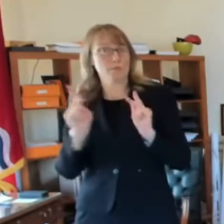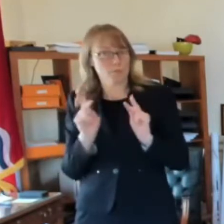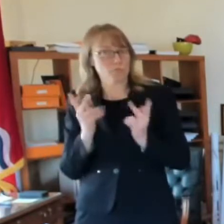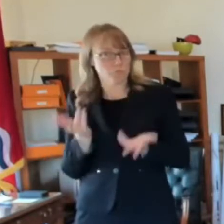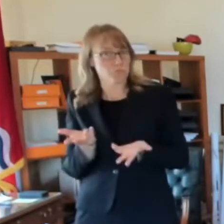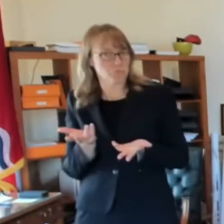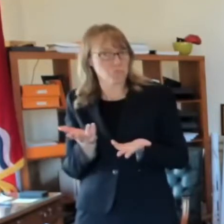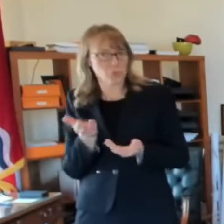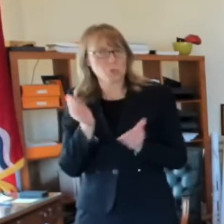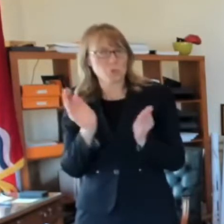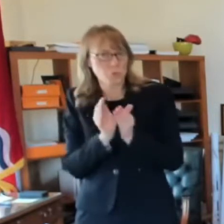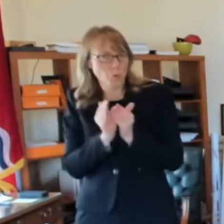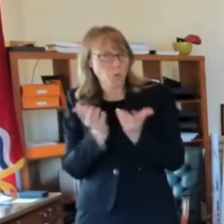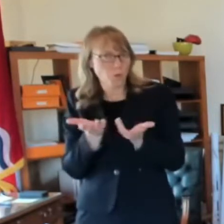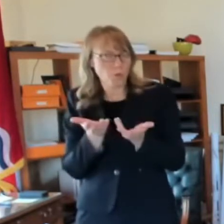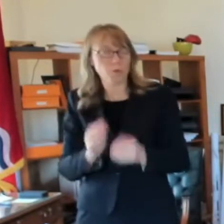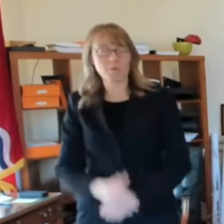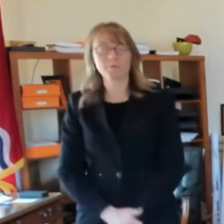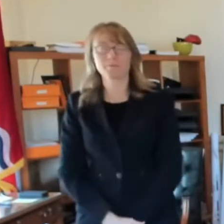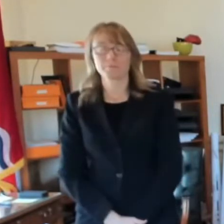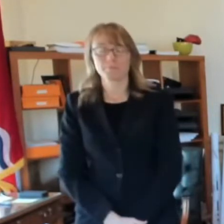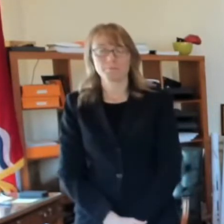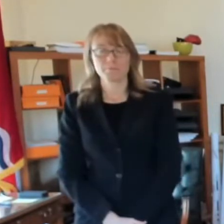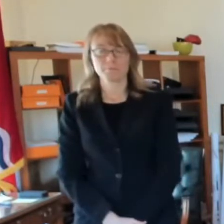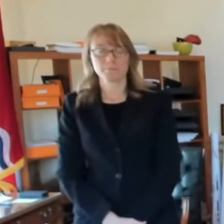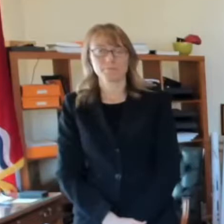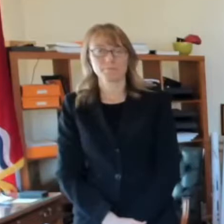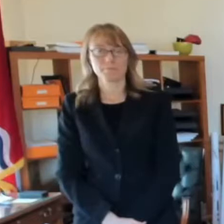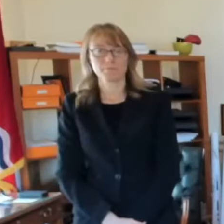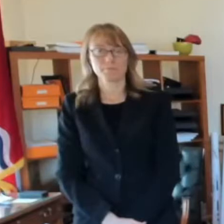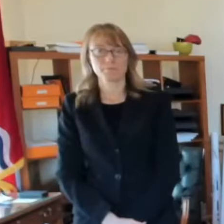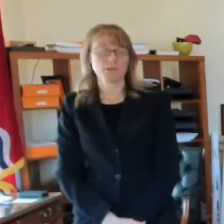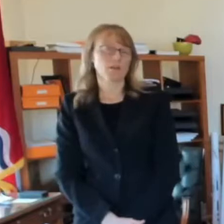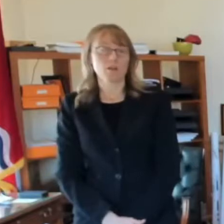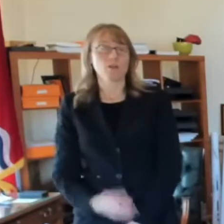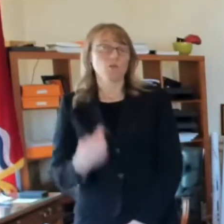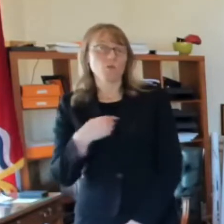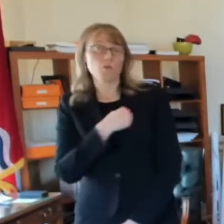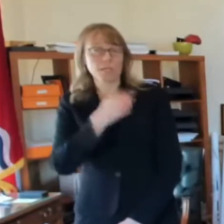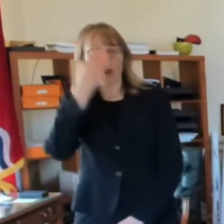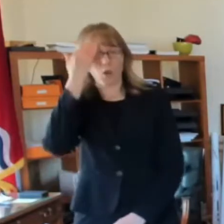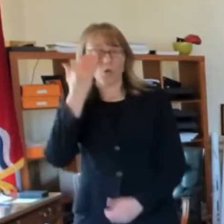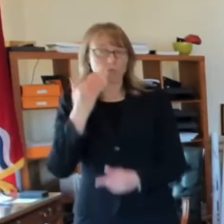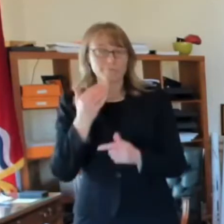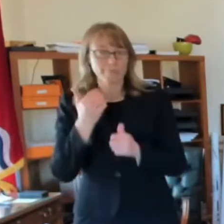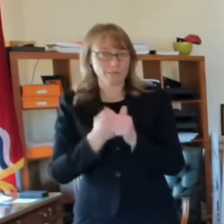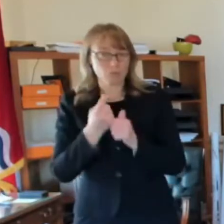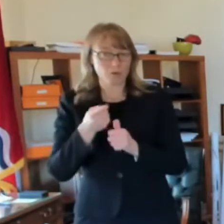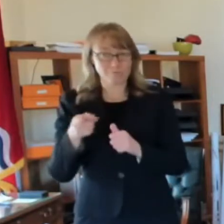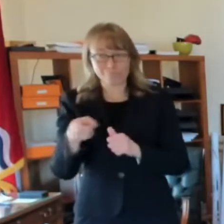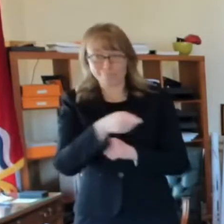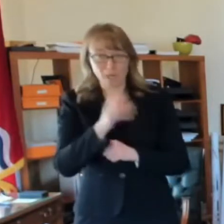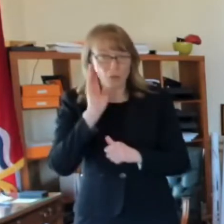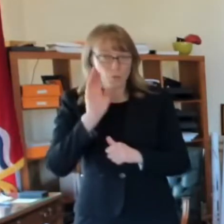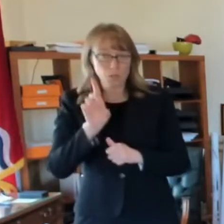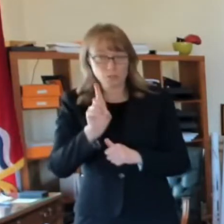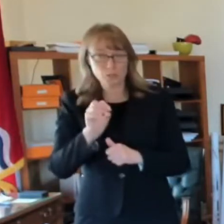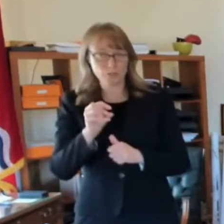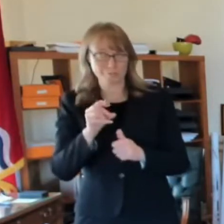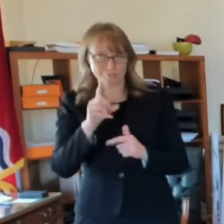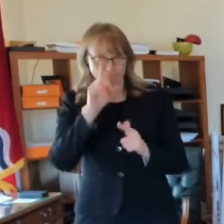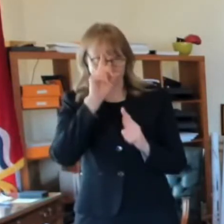air circulation. And when you go there, you won't be with a big group of people. You should only be with your people